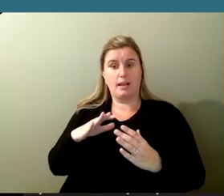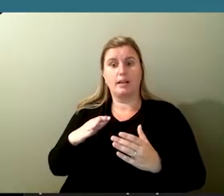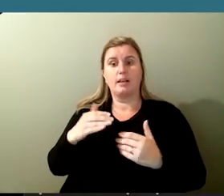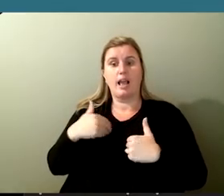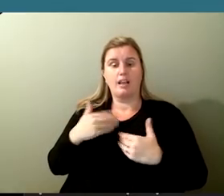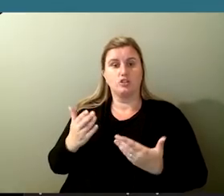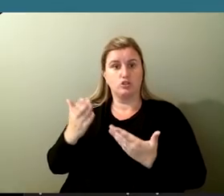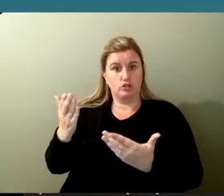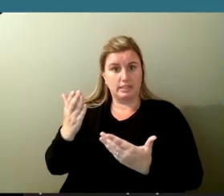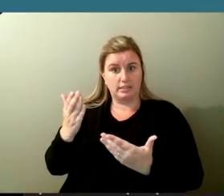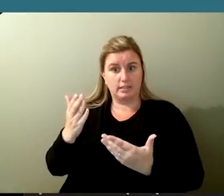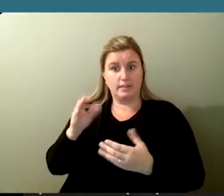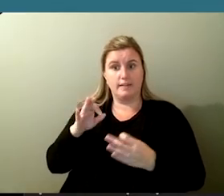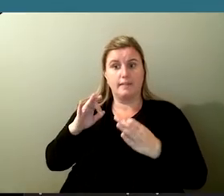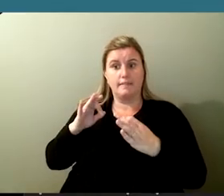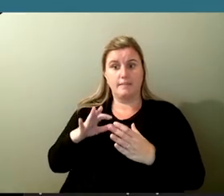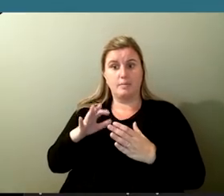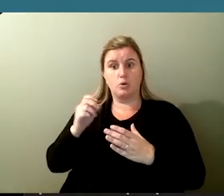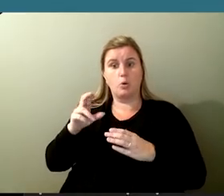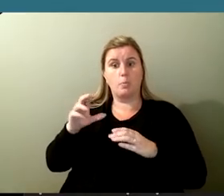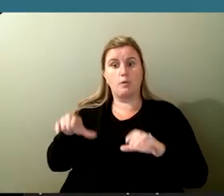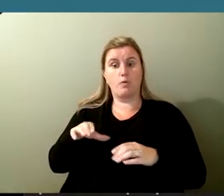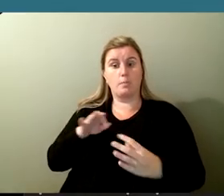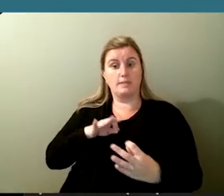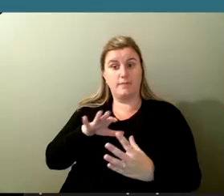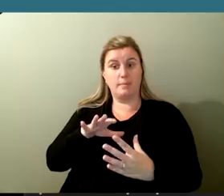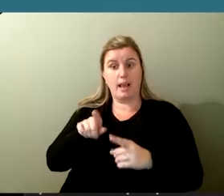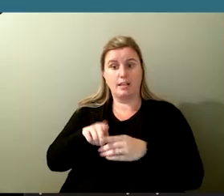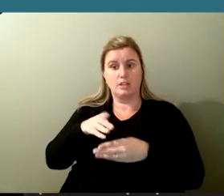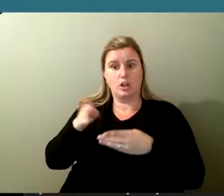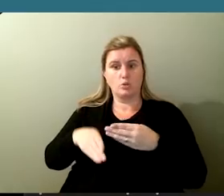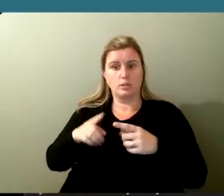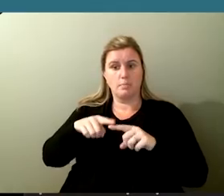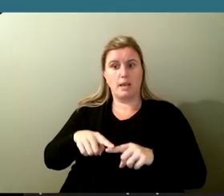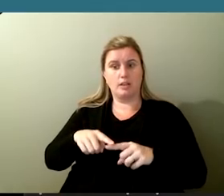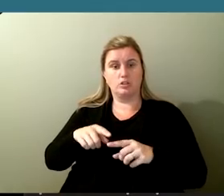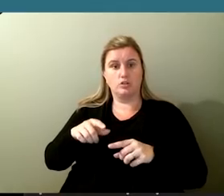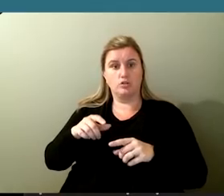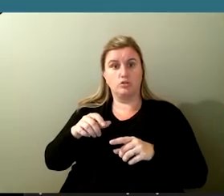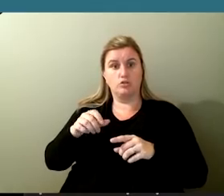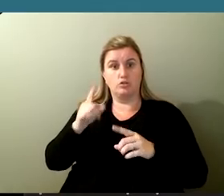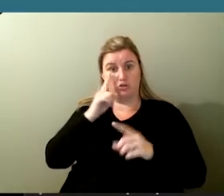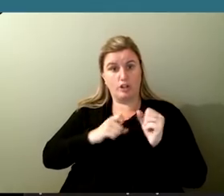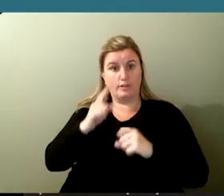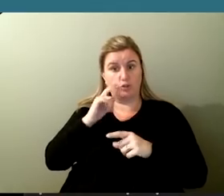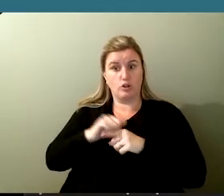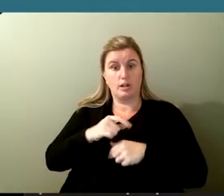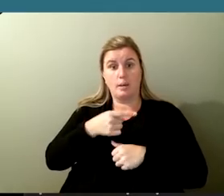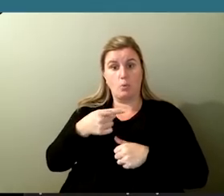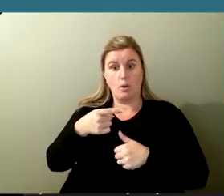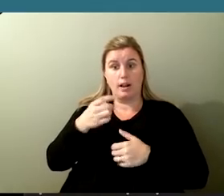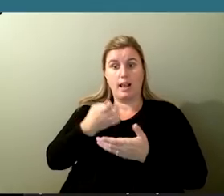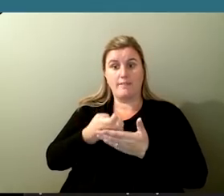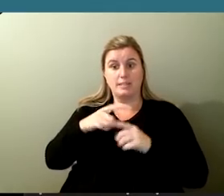has suggested feedback or performance feedback as a consequence-based strategy for training being number one, an